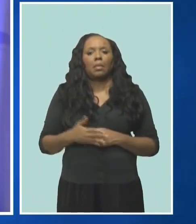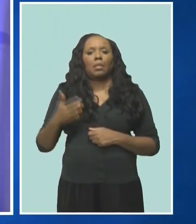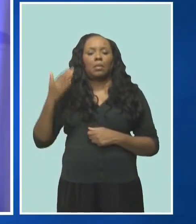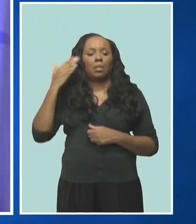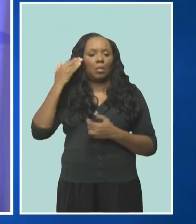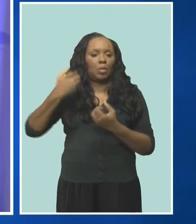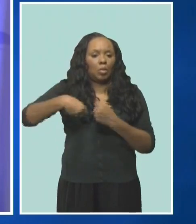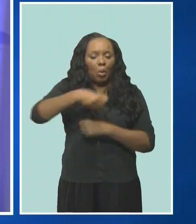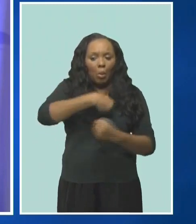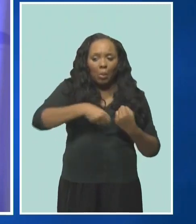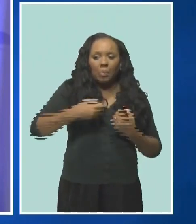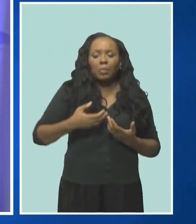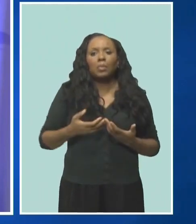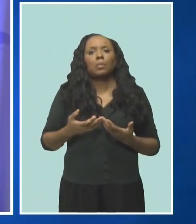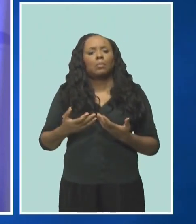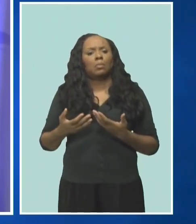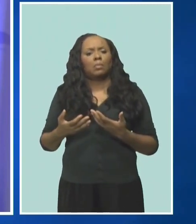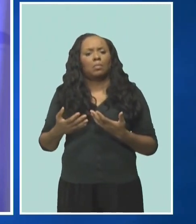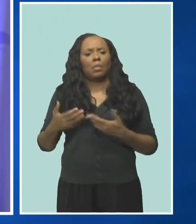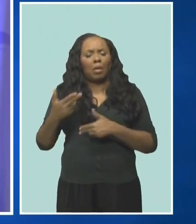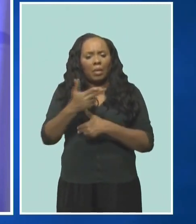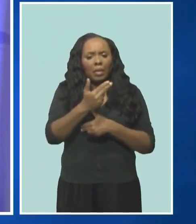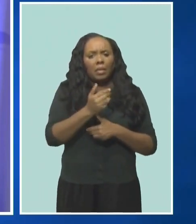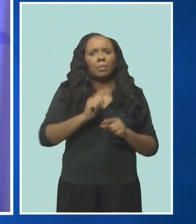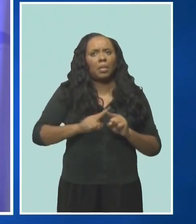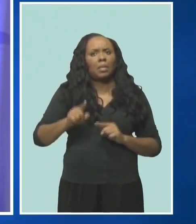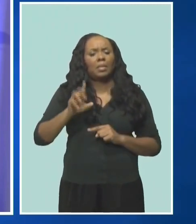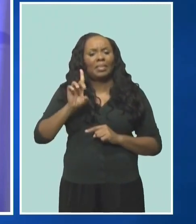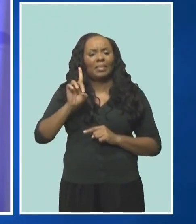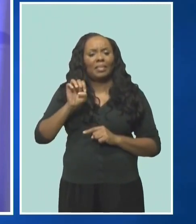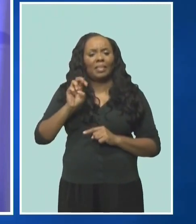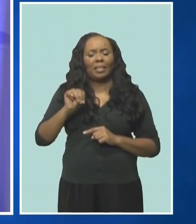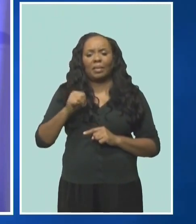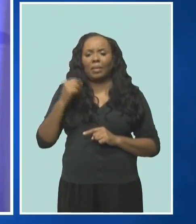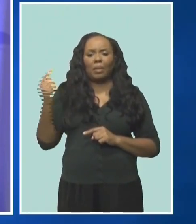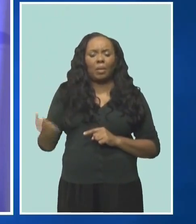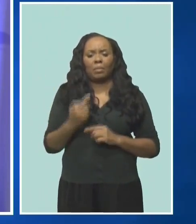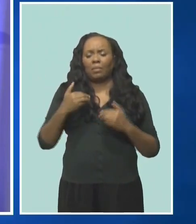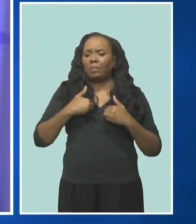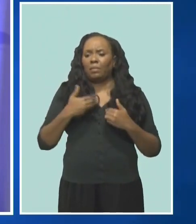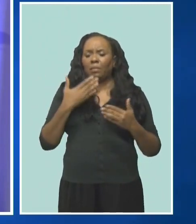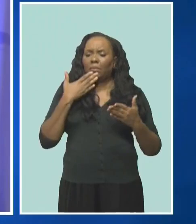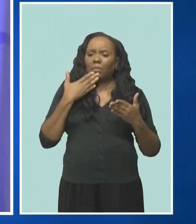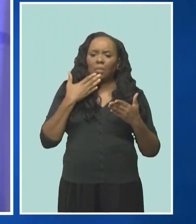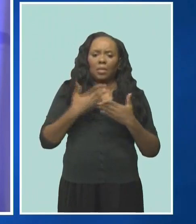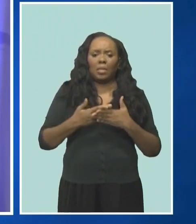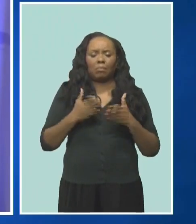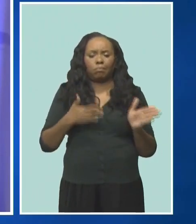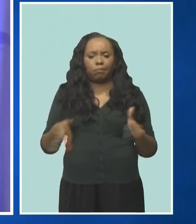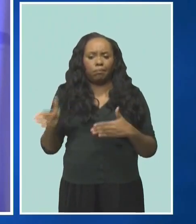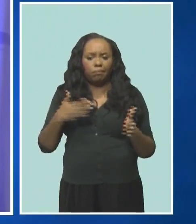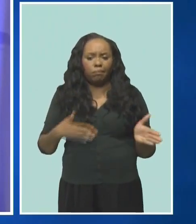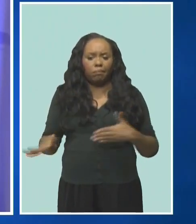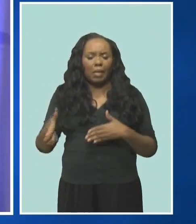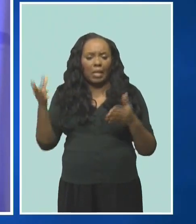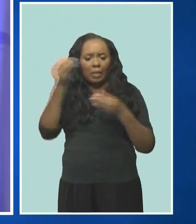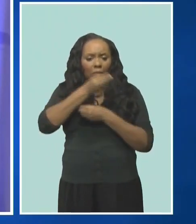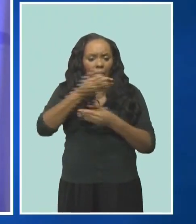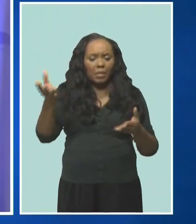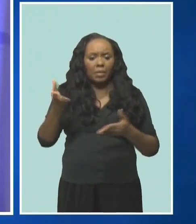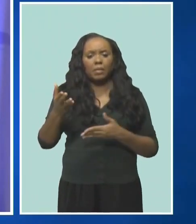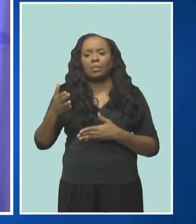the approach from DEM is about comprehensive disaster management, where we look at multiple hazards and we also make sure that we